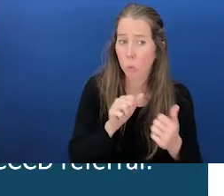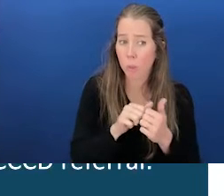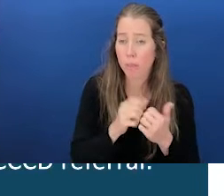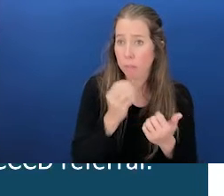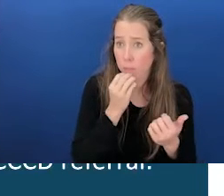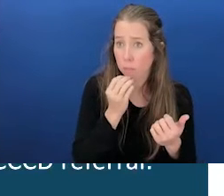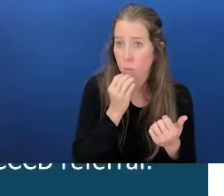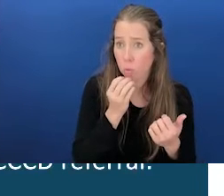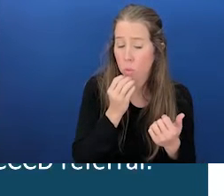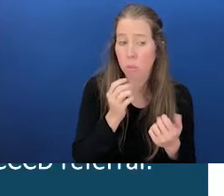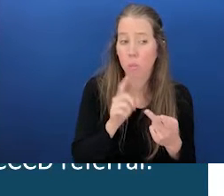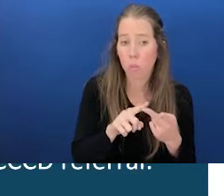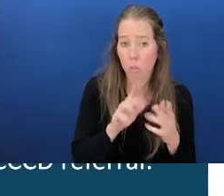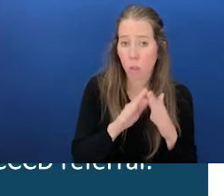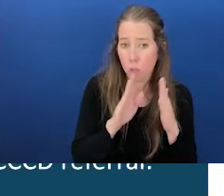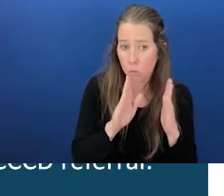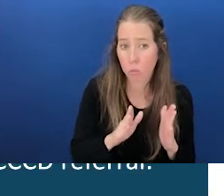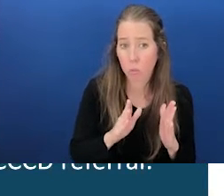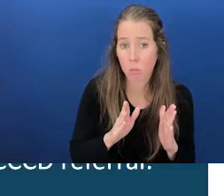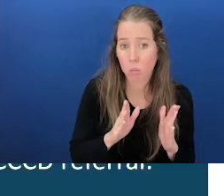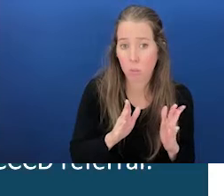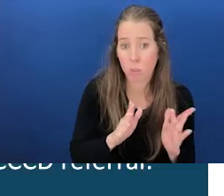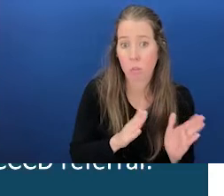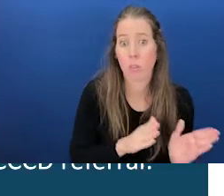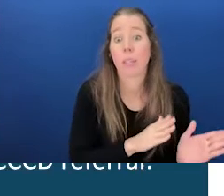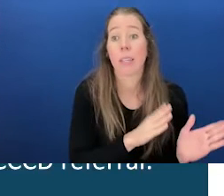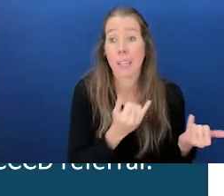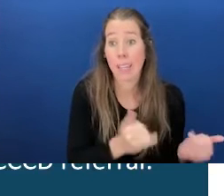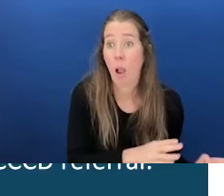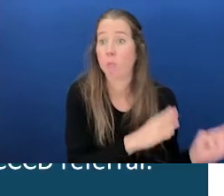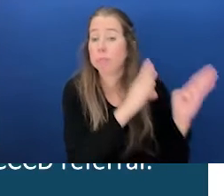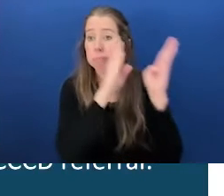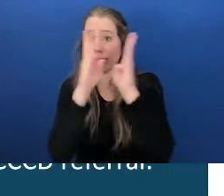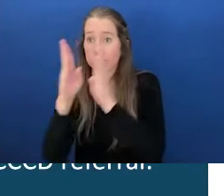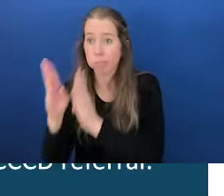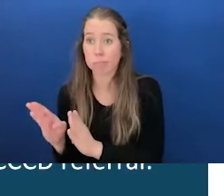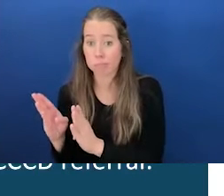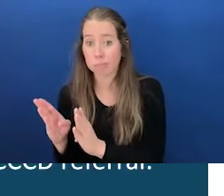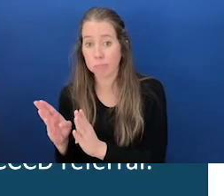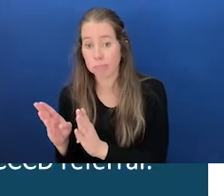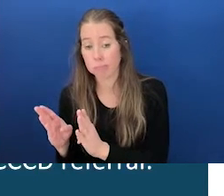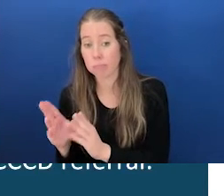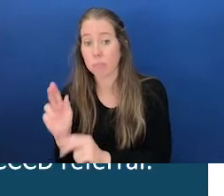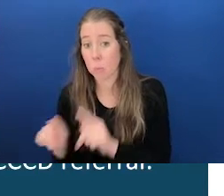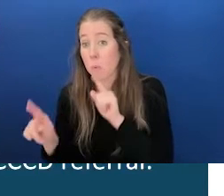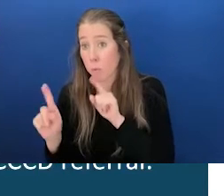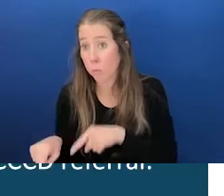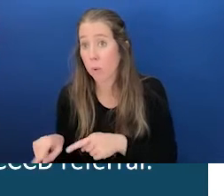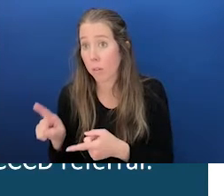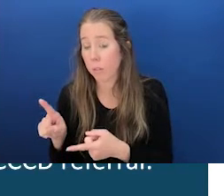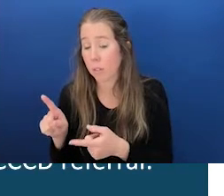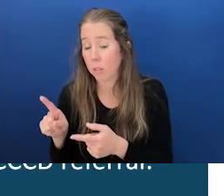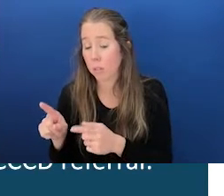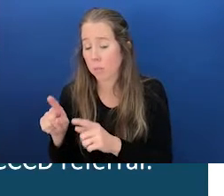food insecurity, housing insecurity. And now, as you can see from the people who have responded to those